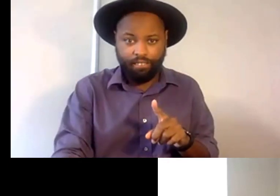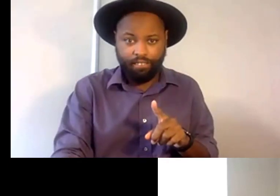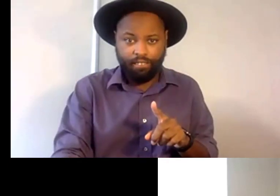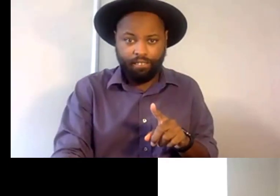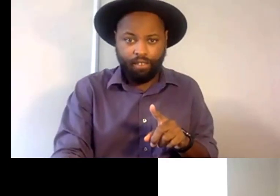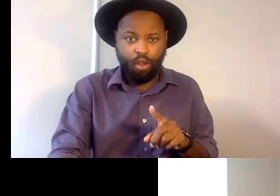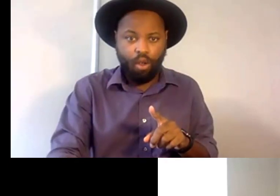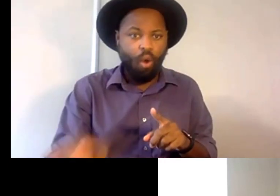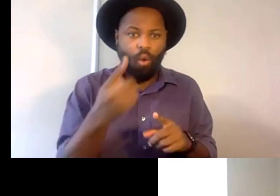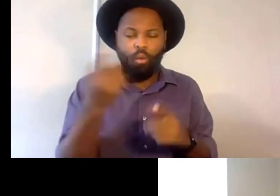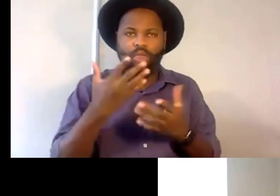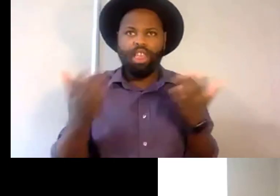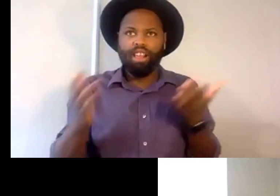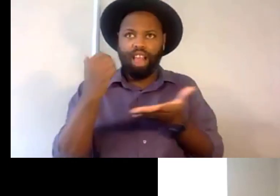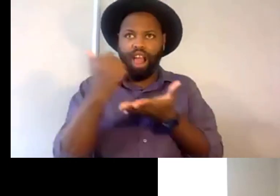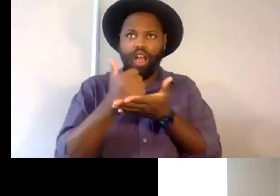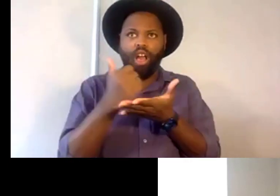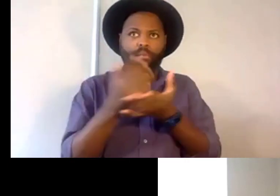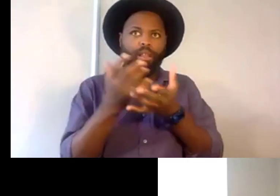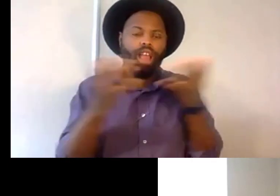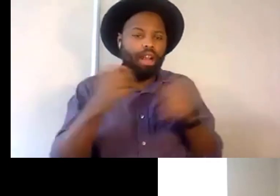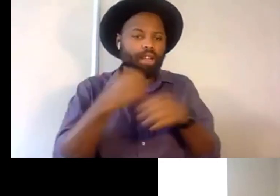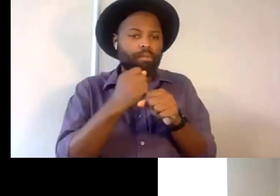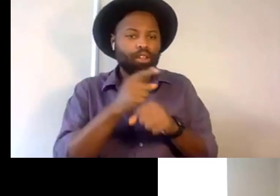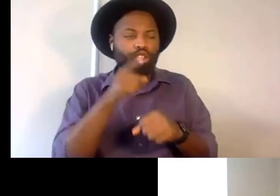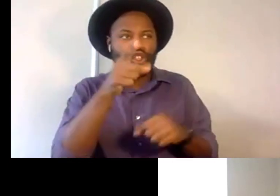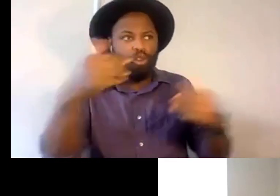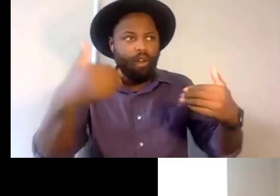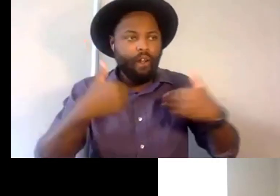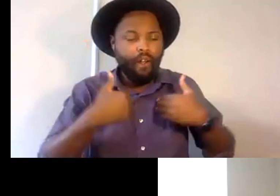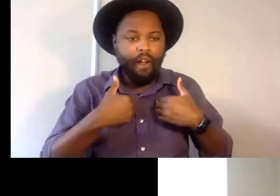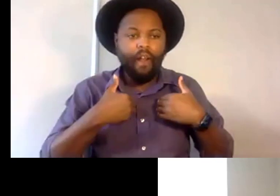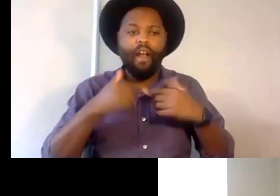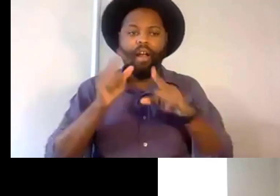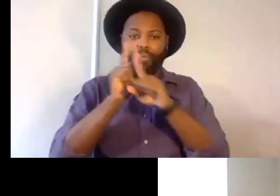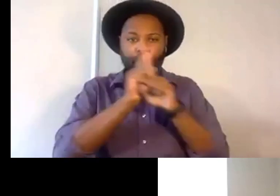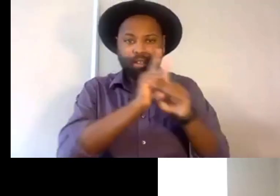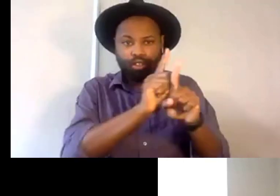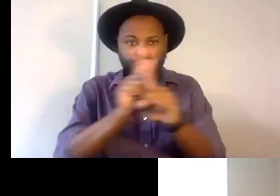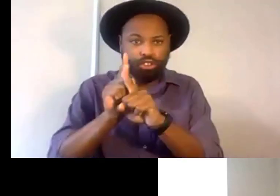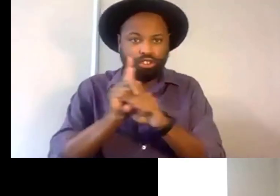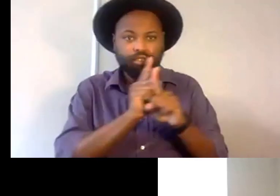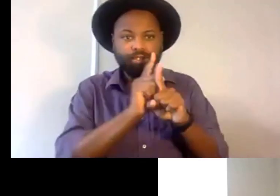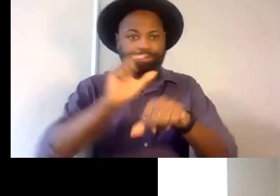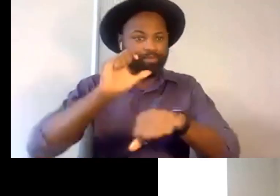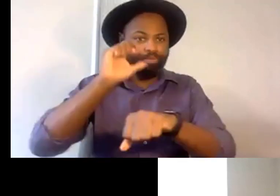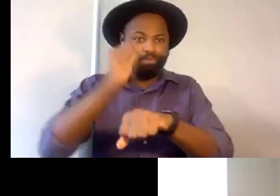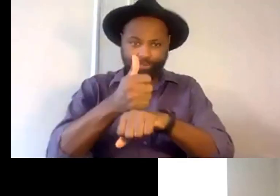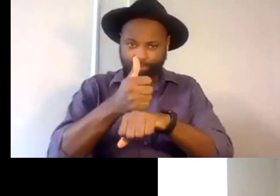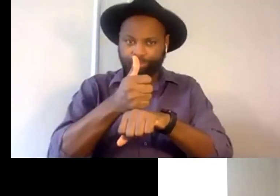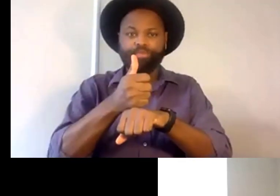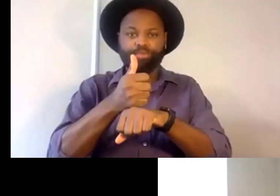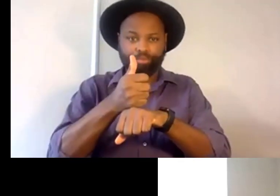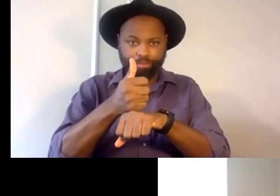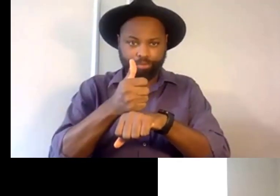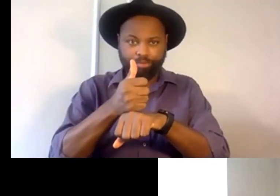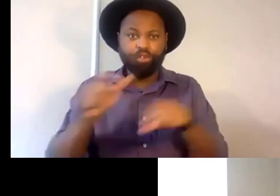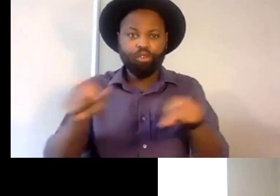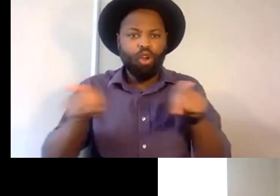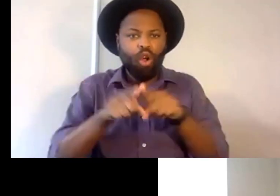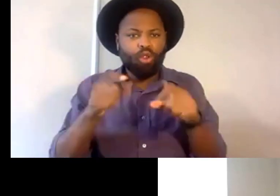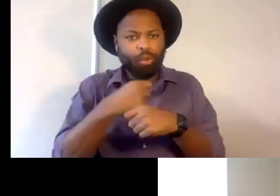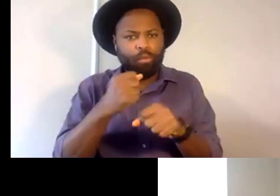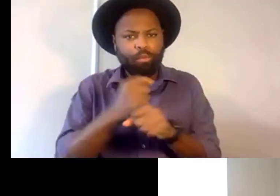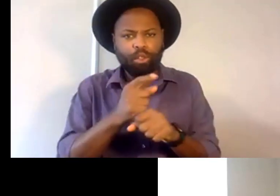helpful is to make sure that you have mentoring in place. And then also just making it seem